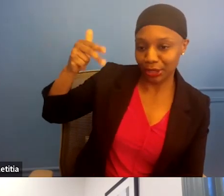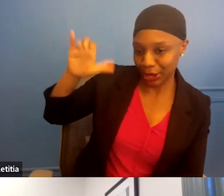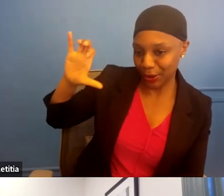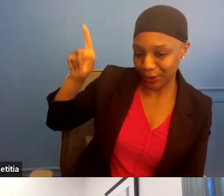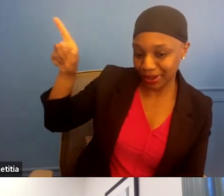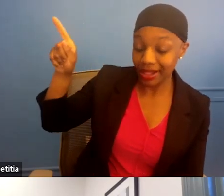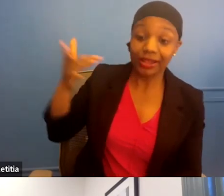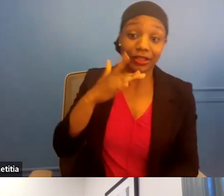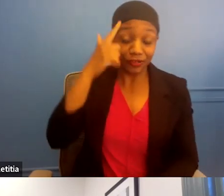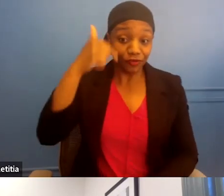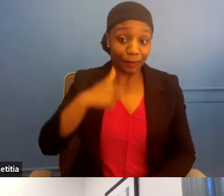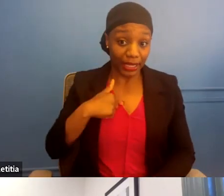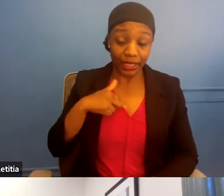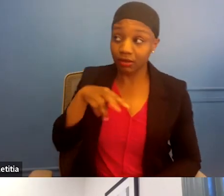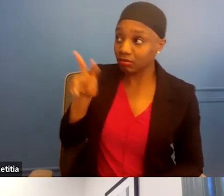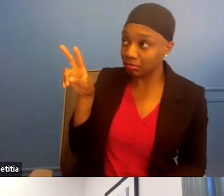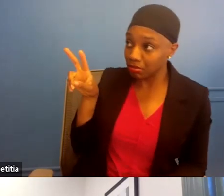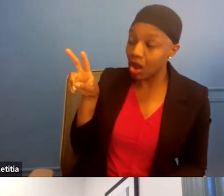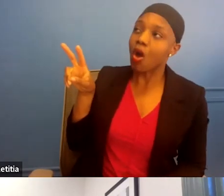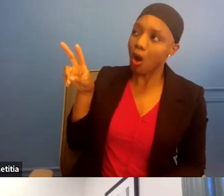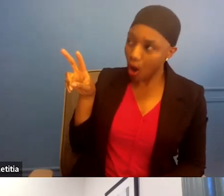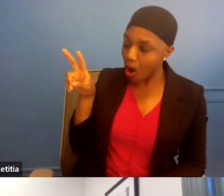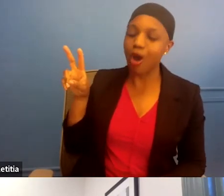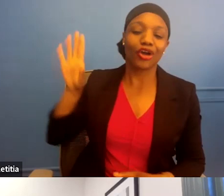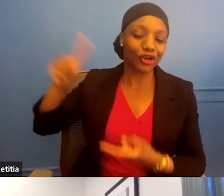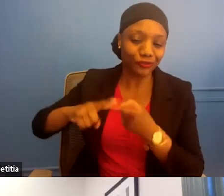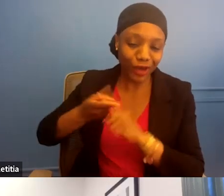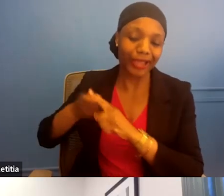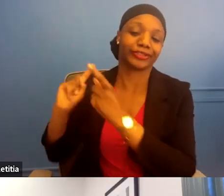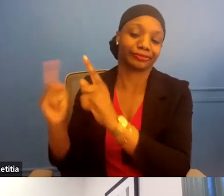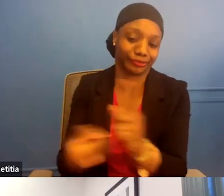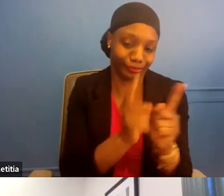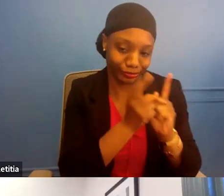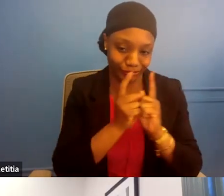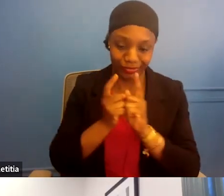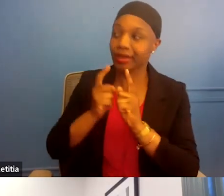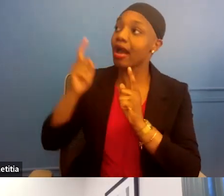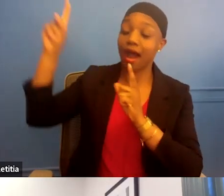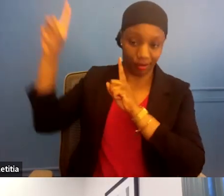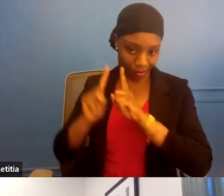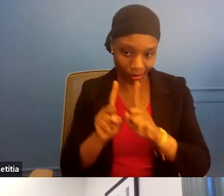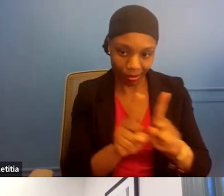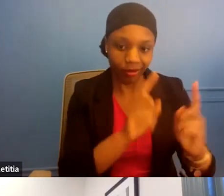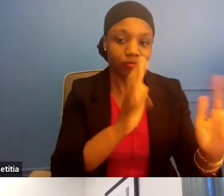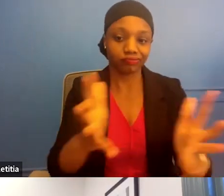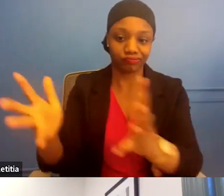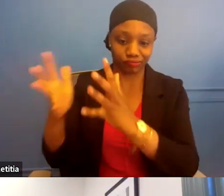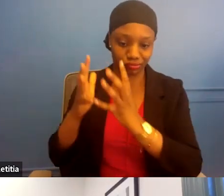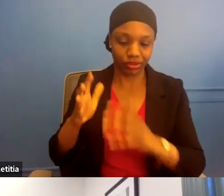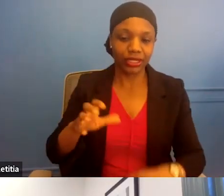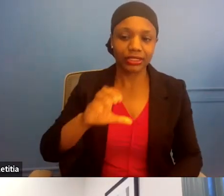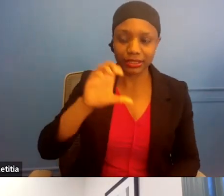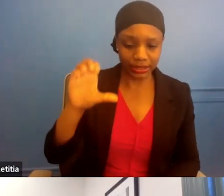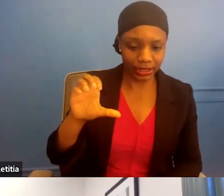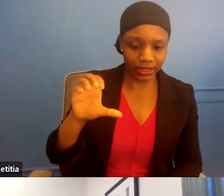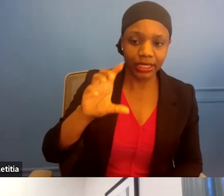luckily for me, as a result of that, I knew a lot of her friends. I had spent a lot of time at Mount Holyoke. And during a time where the CDC right now